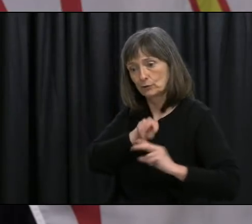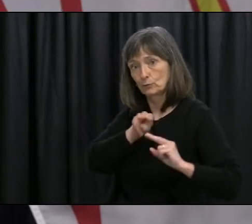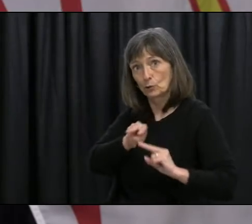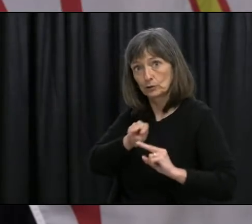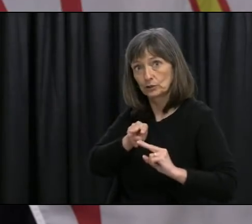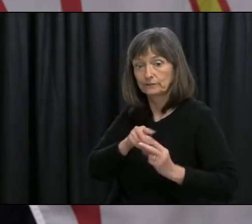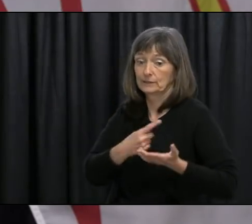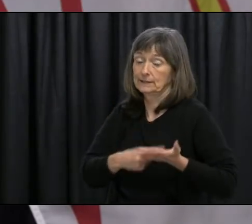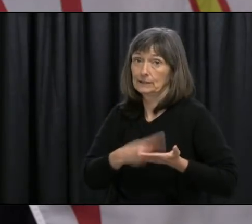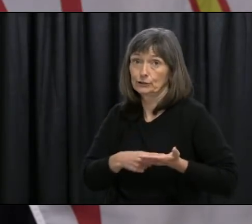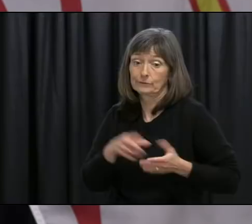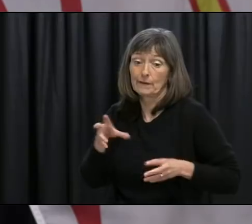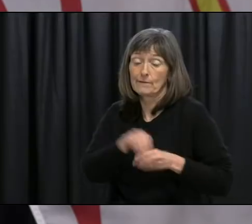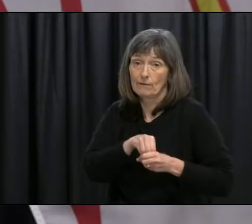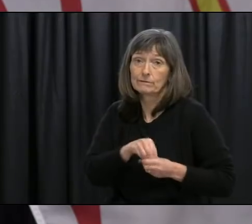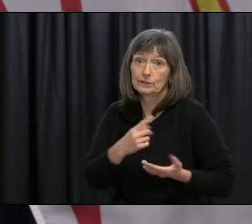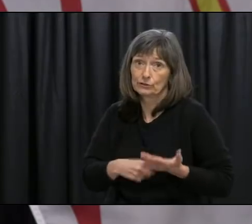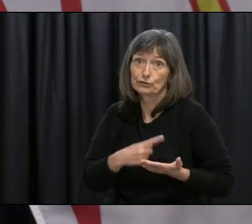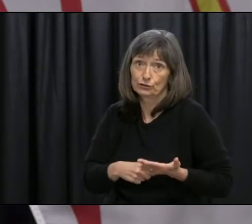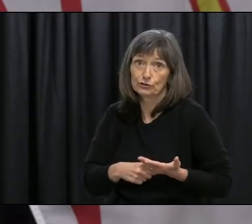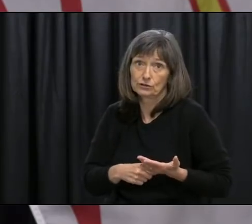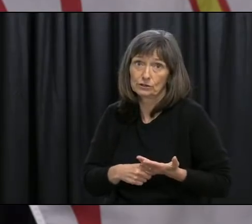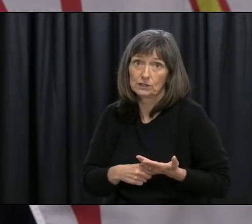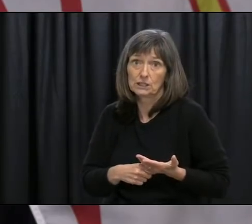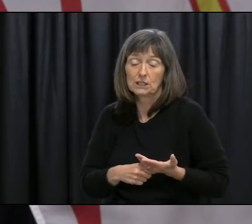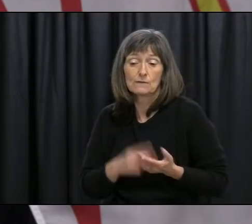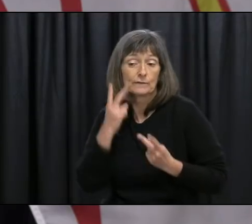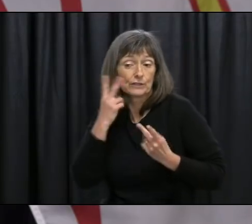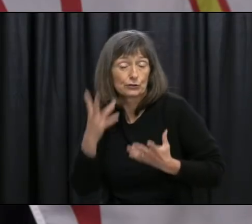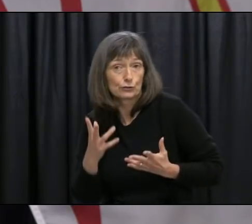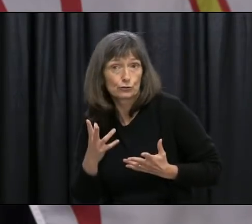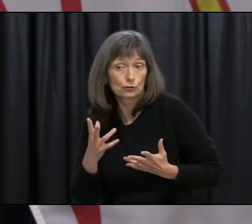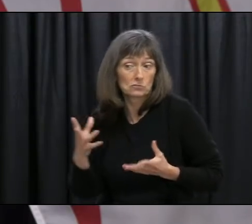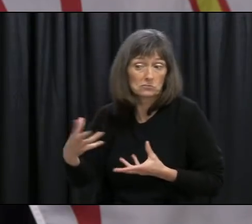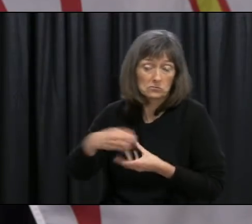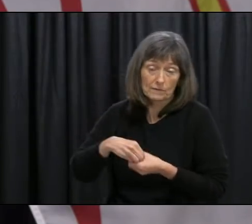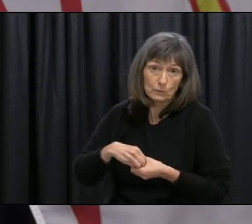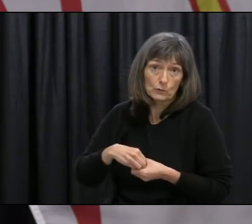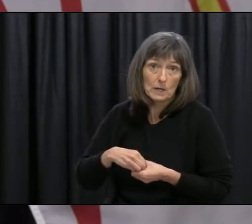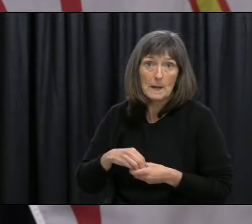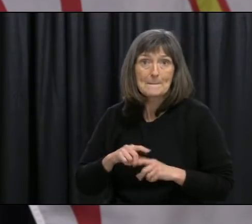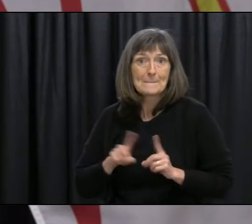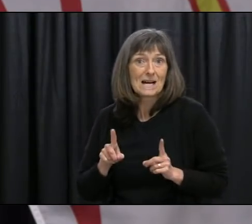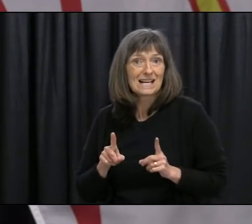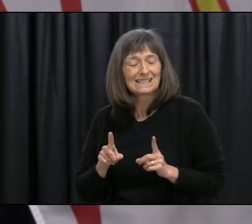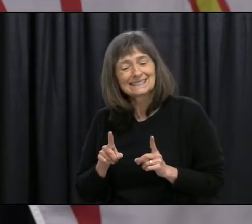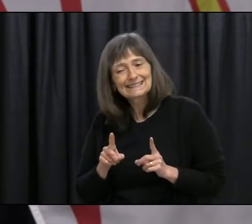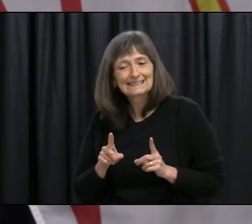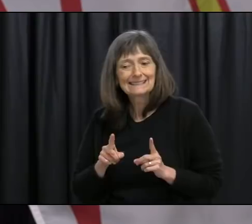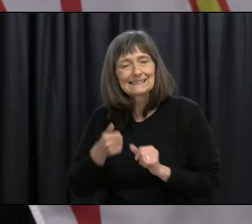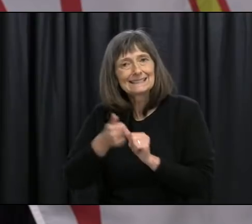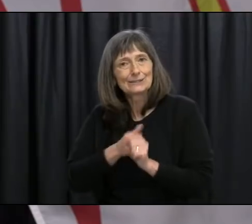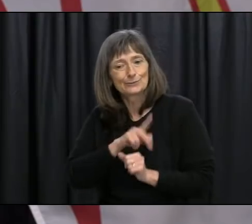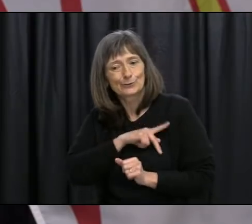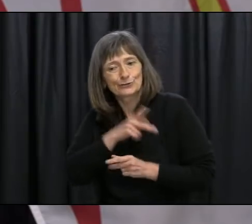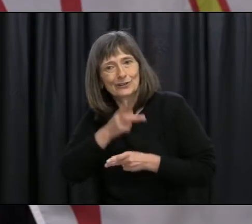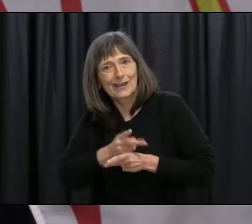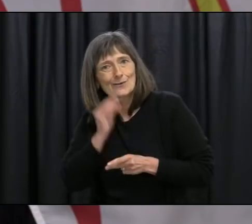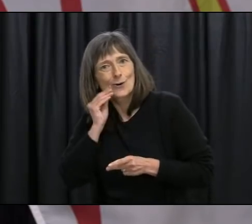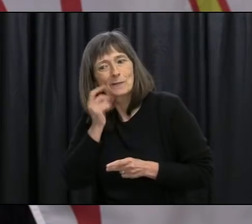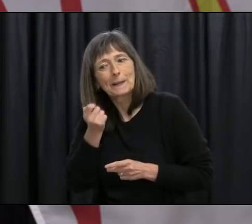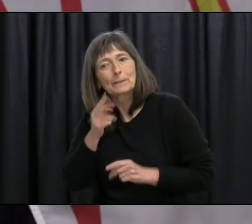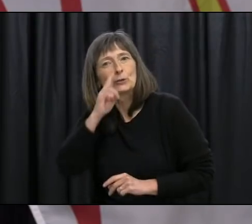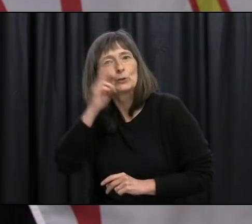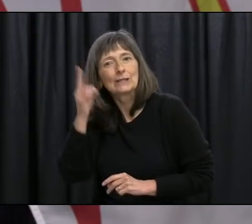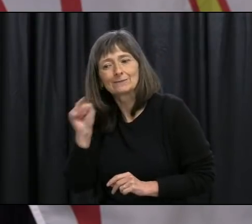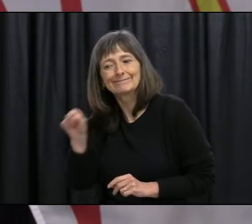in those conversations with regard to allowing for visitation. But again, every personal care home is a little bit different